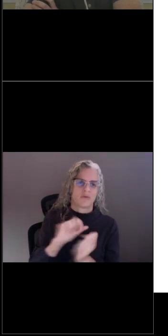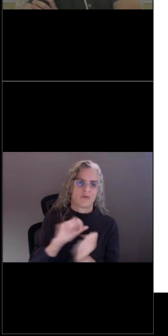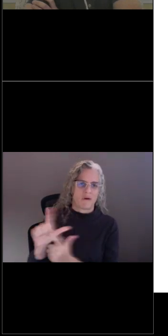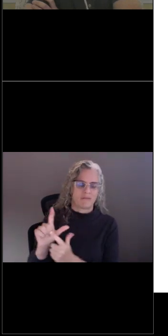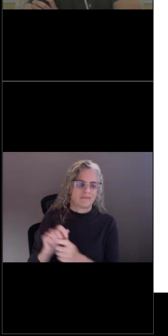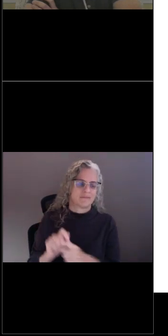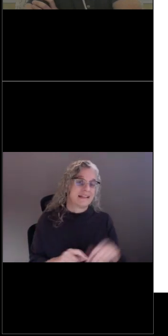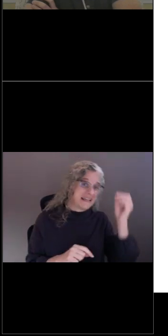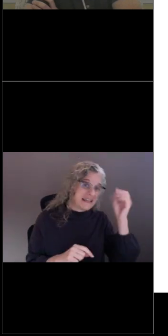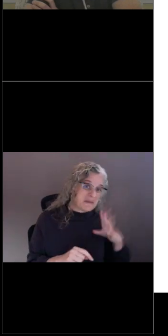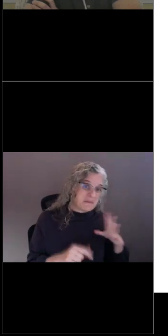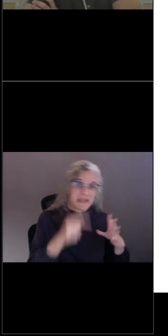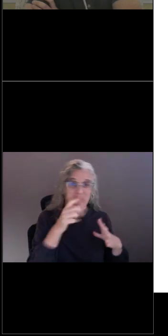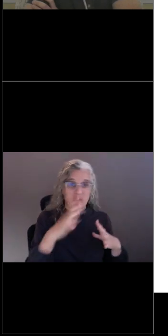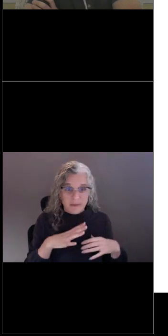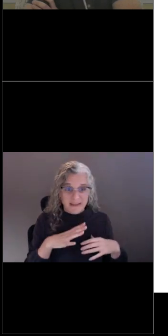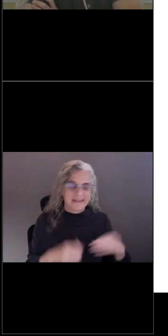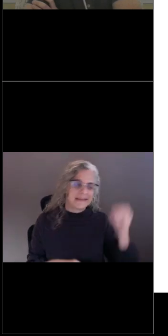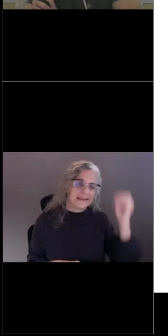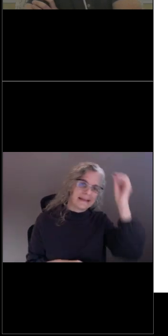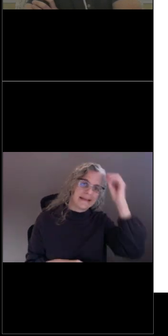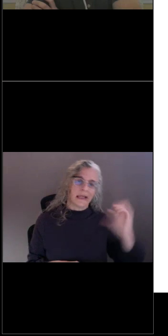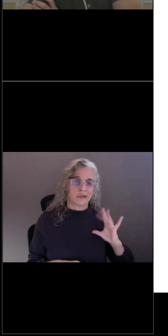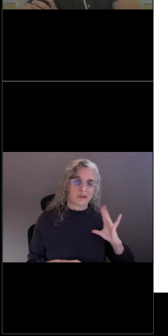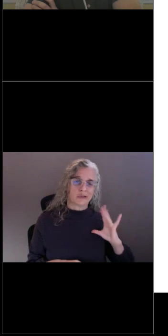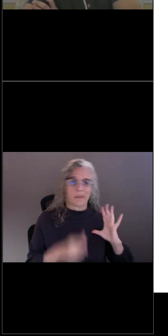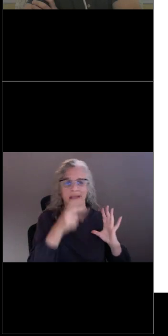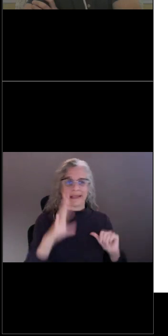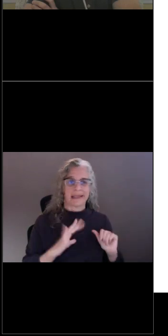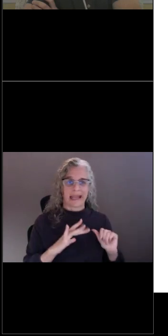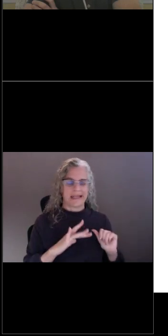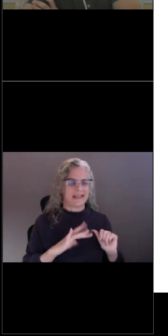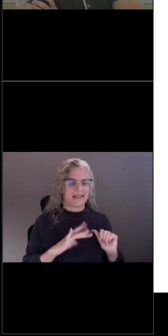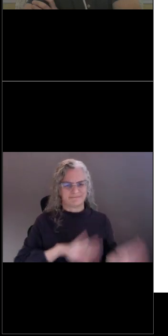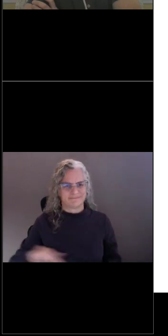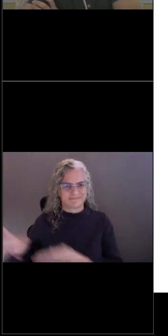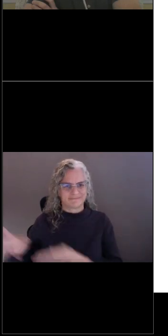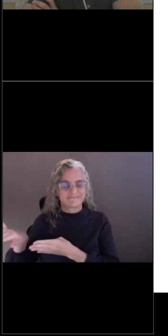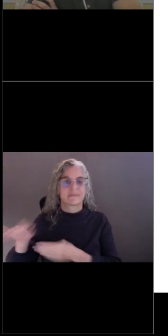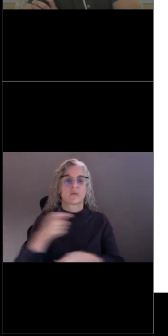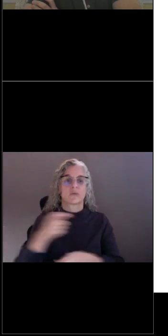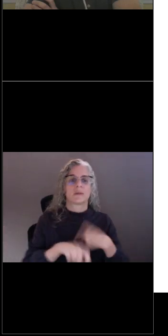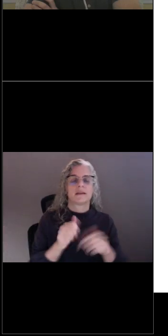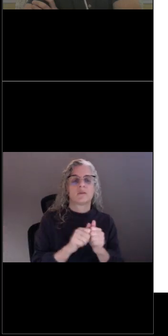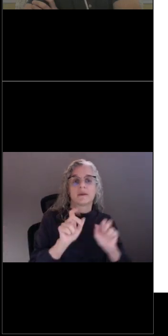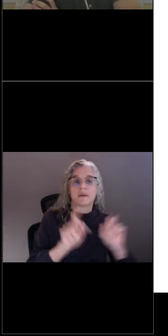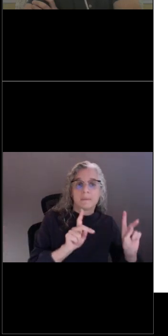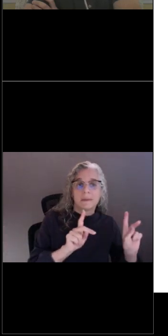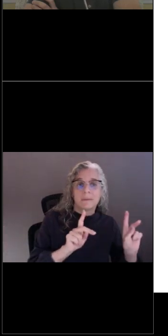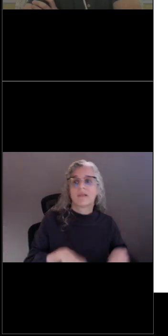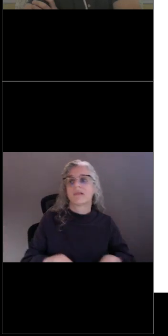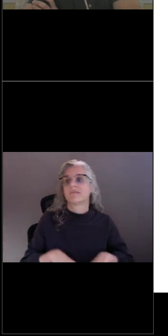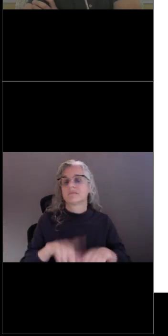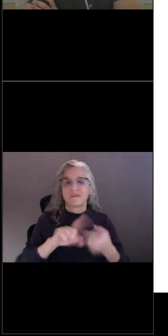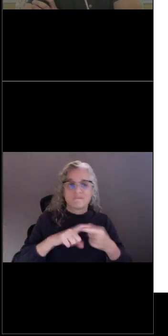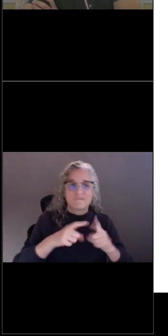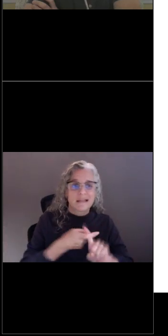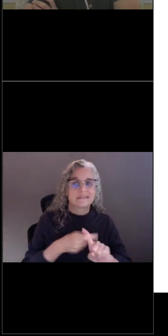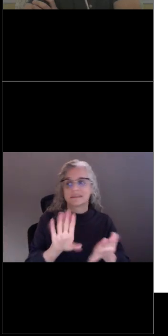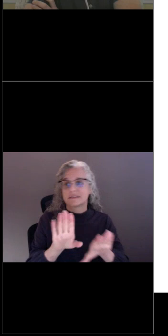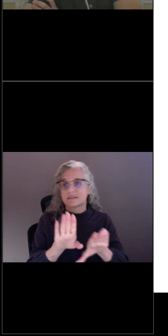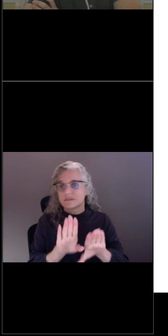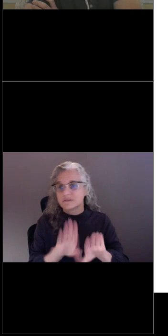women, ladies and gentlemen, and so on. If you can use general words like people or children, friends, colleagues,